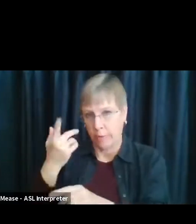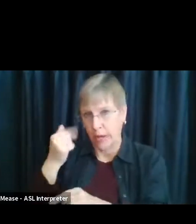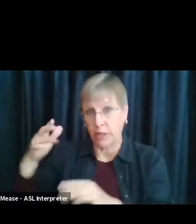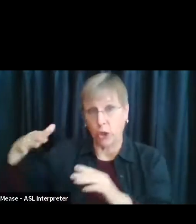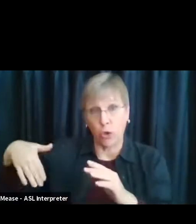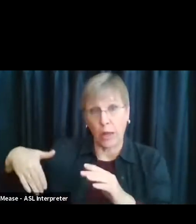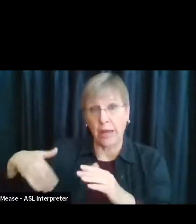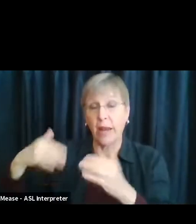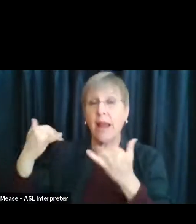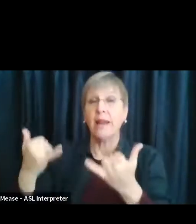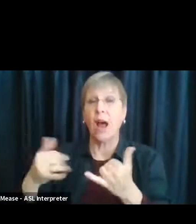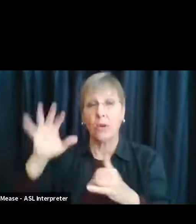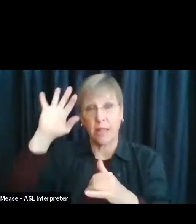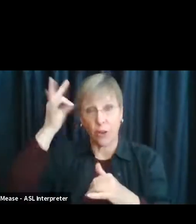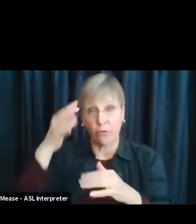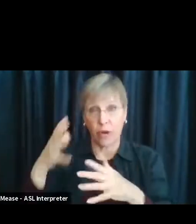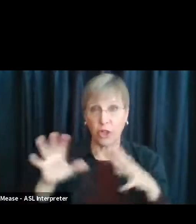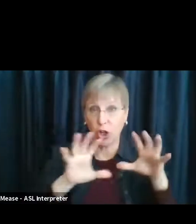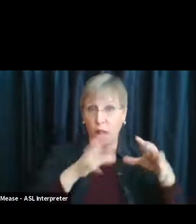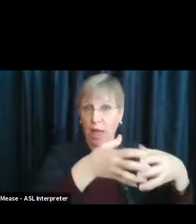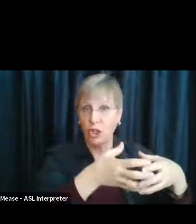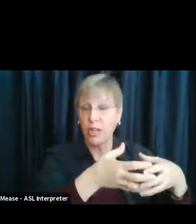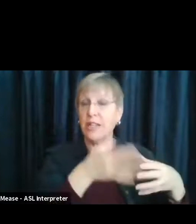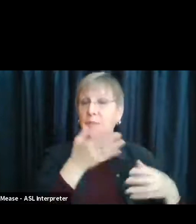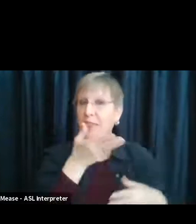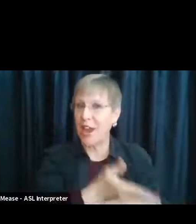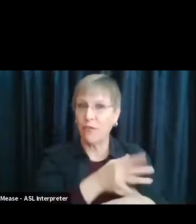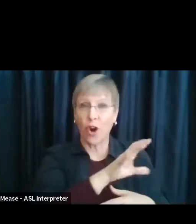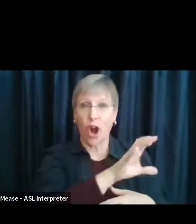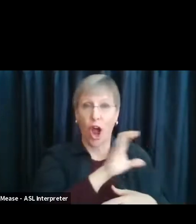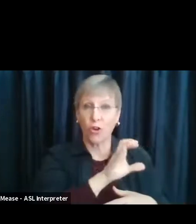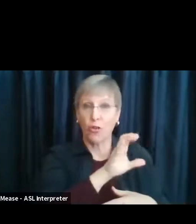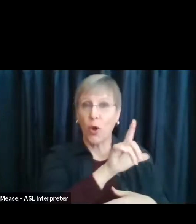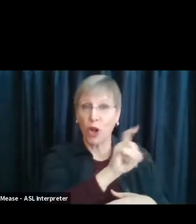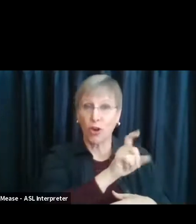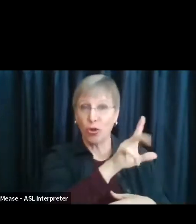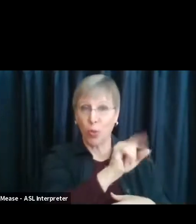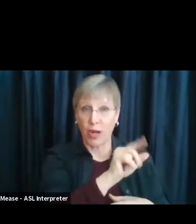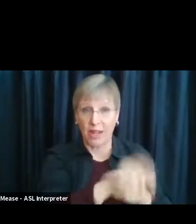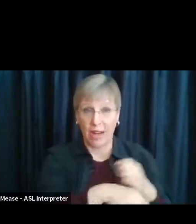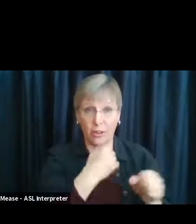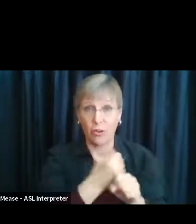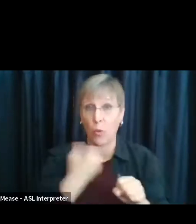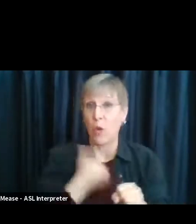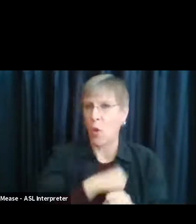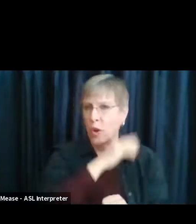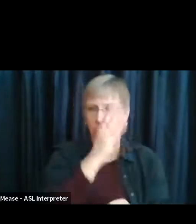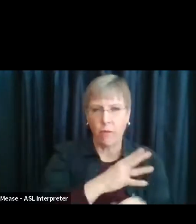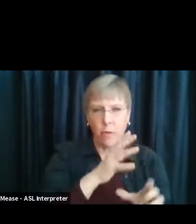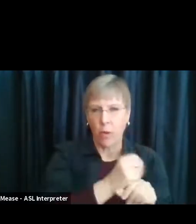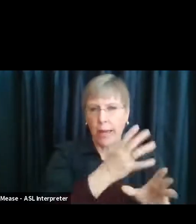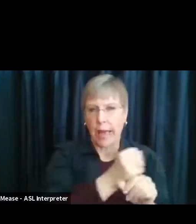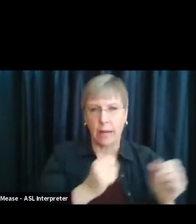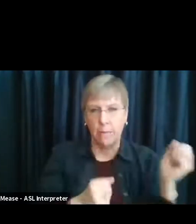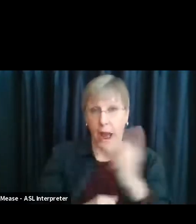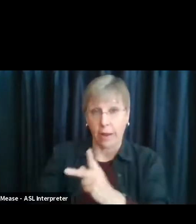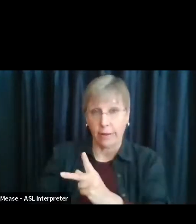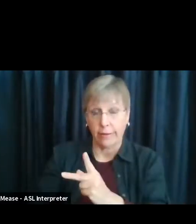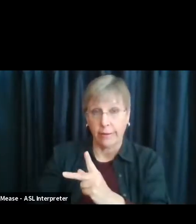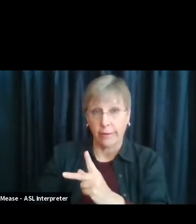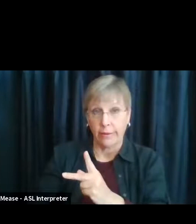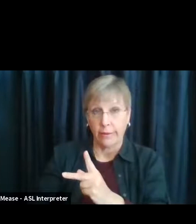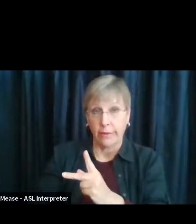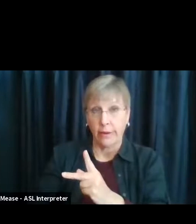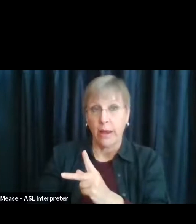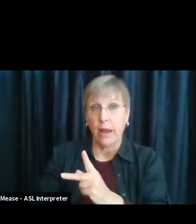Now it's in the French collection. It has been for 120 years. We will never be able to get them back.